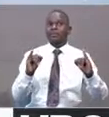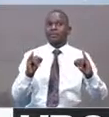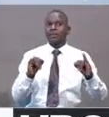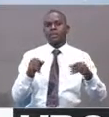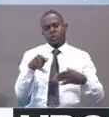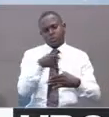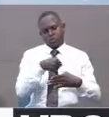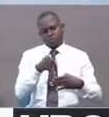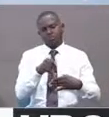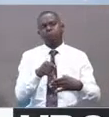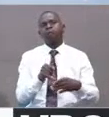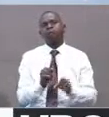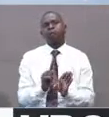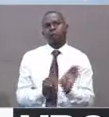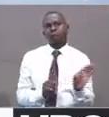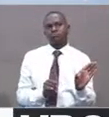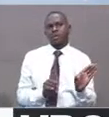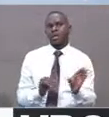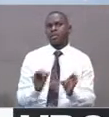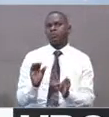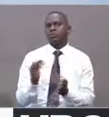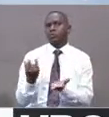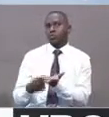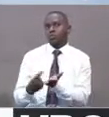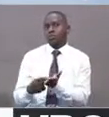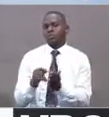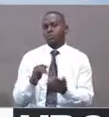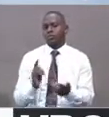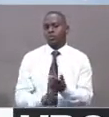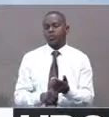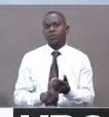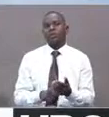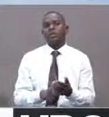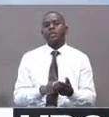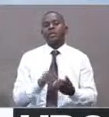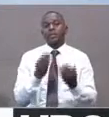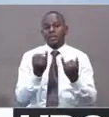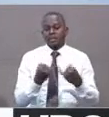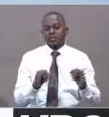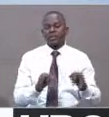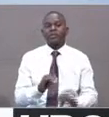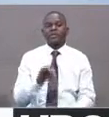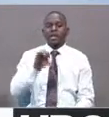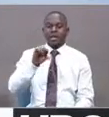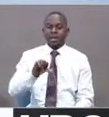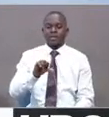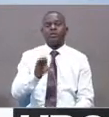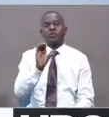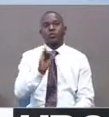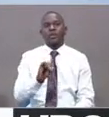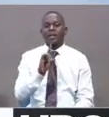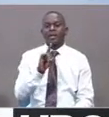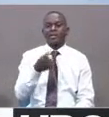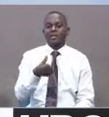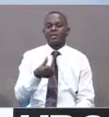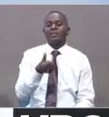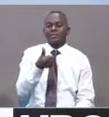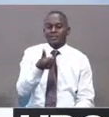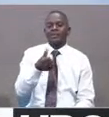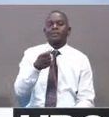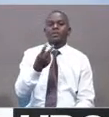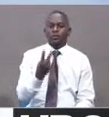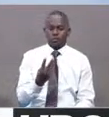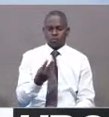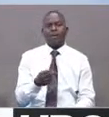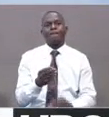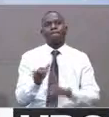one sovereign state called Uganda that obtained its independence on October 9th, 1962, a day after